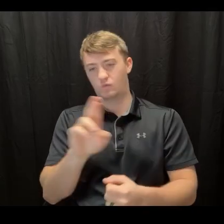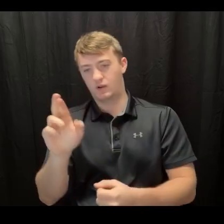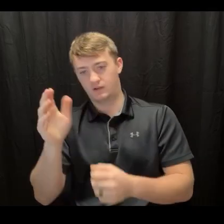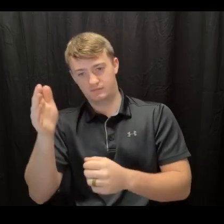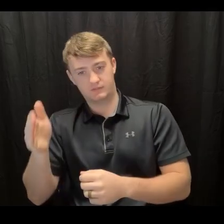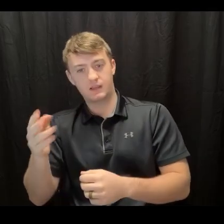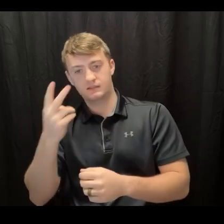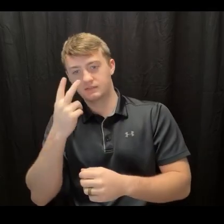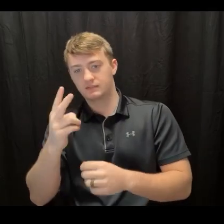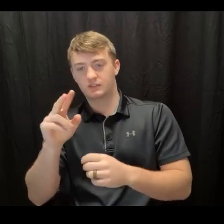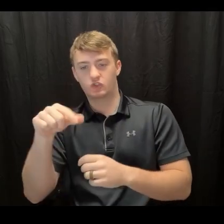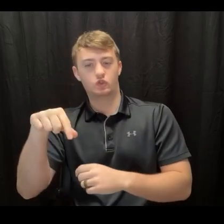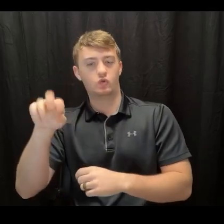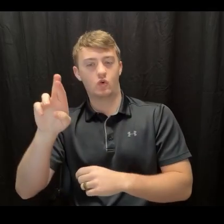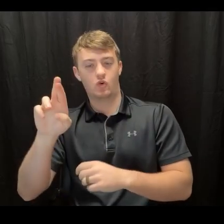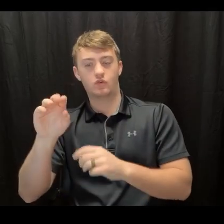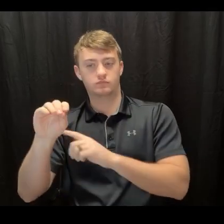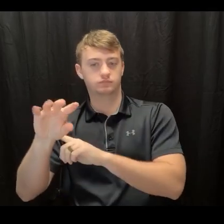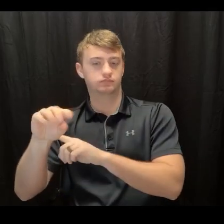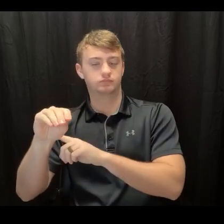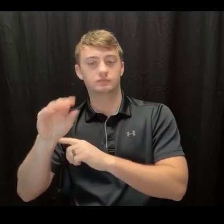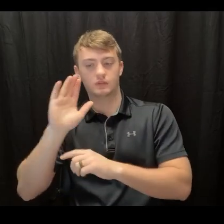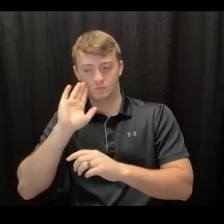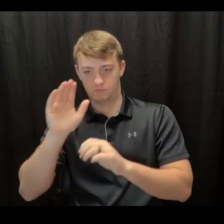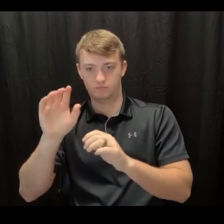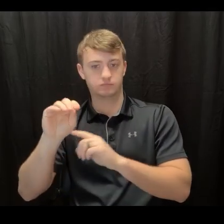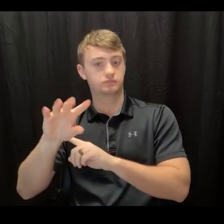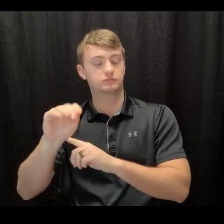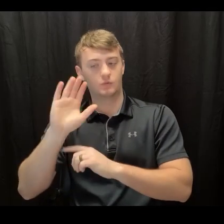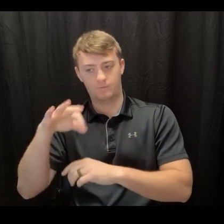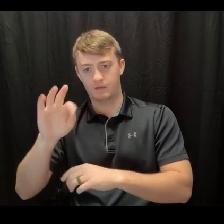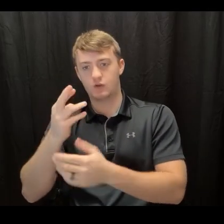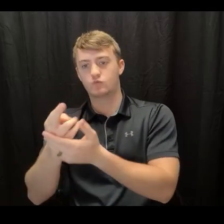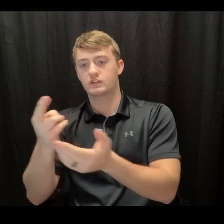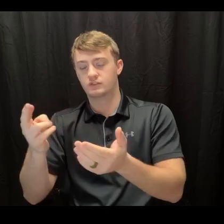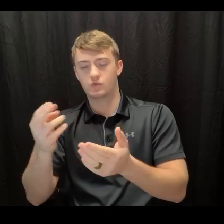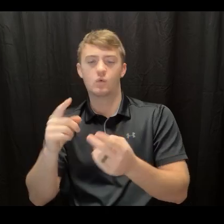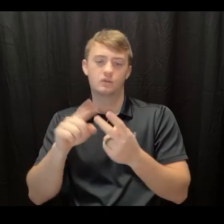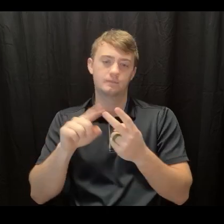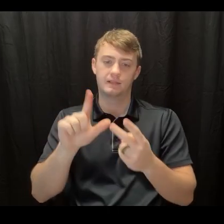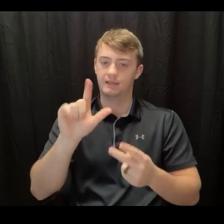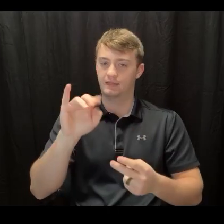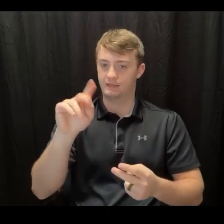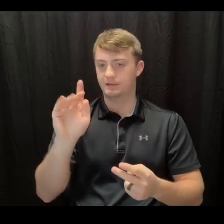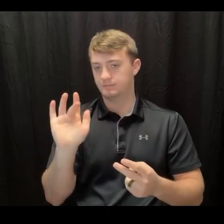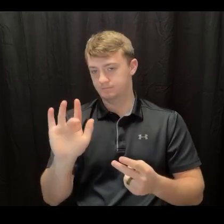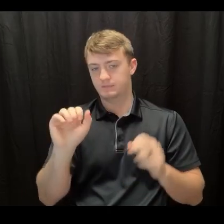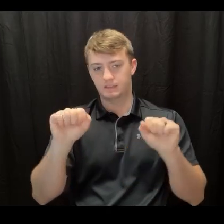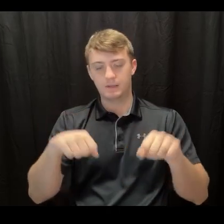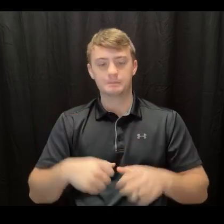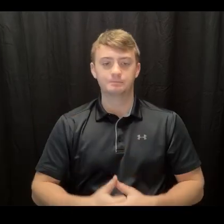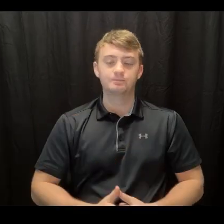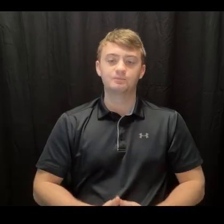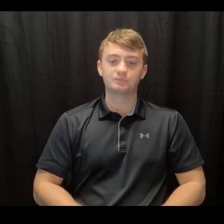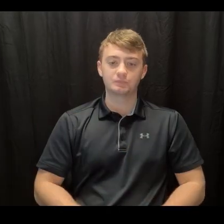see a QR code. If you scan this, it will take you directly to the resource site, or you can also click on the link.